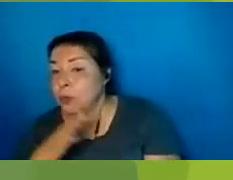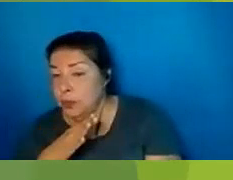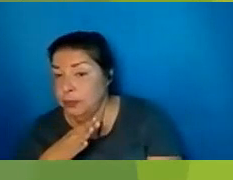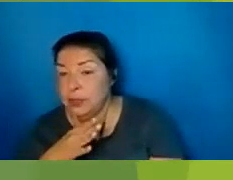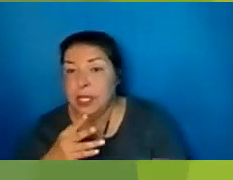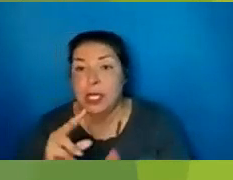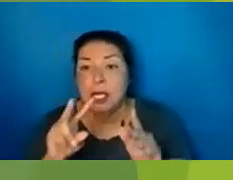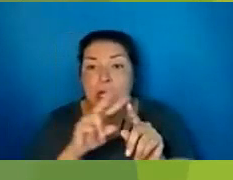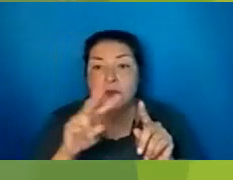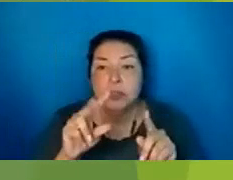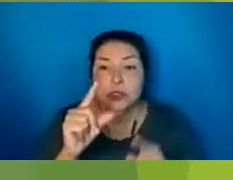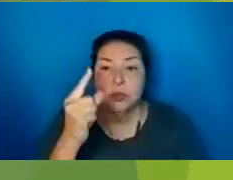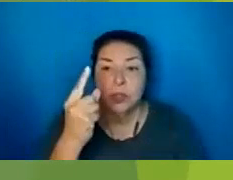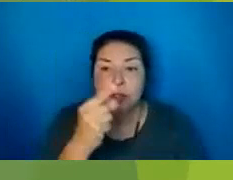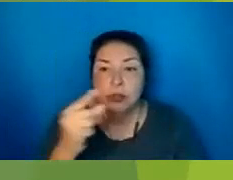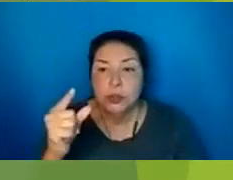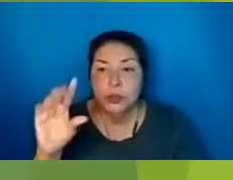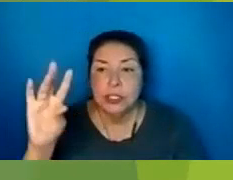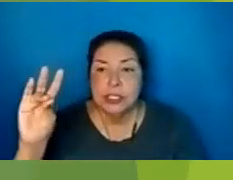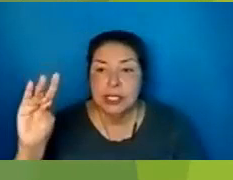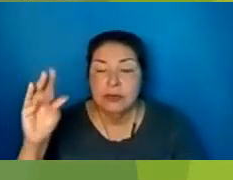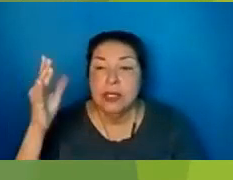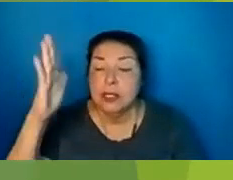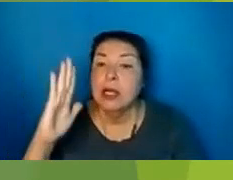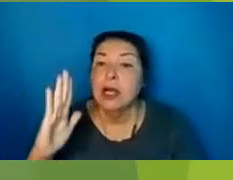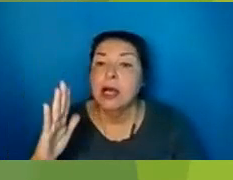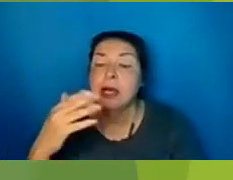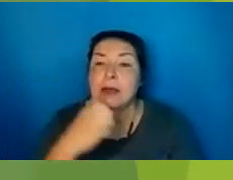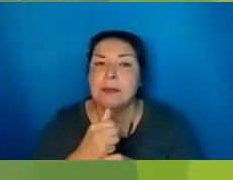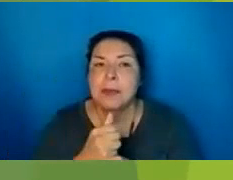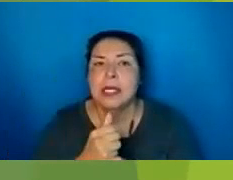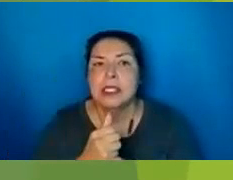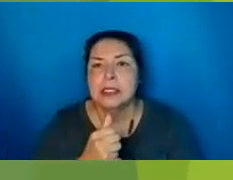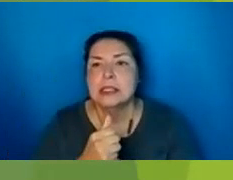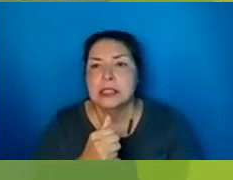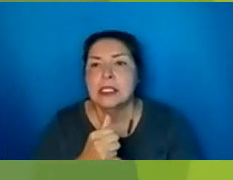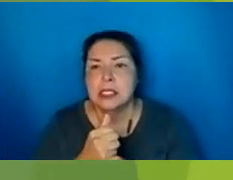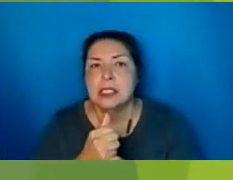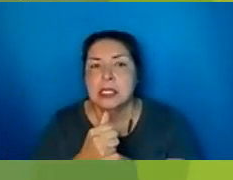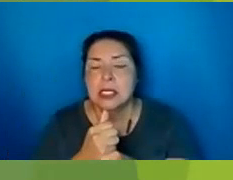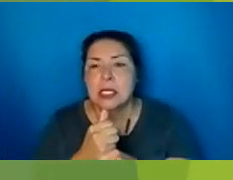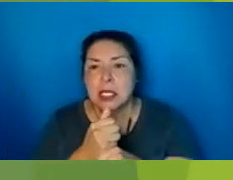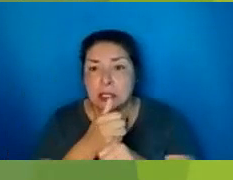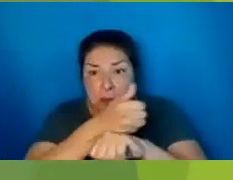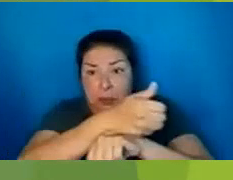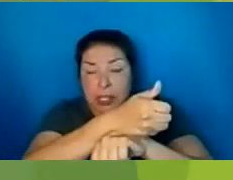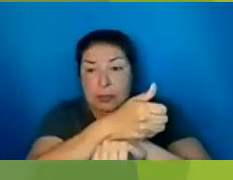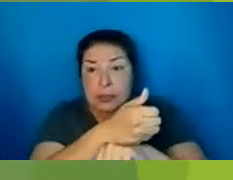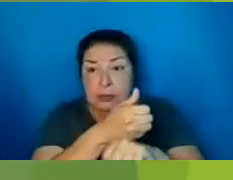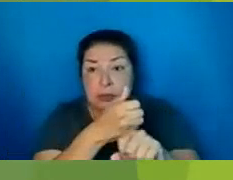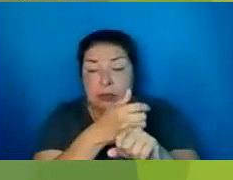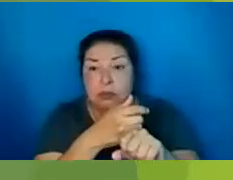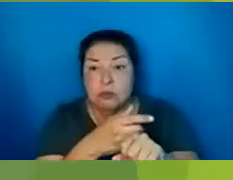verses 1-7, God makes his charges against the false prophets. Then